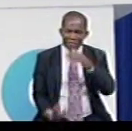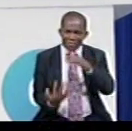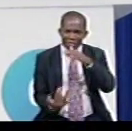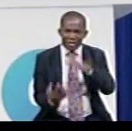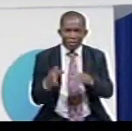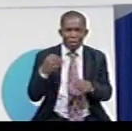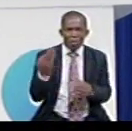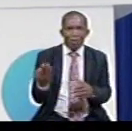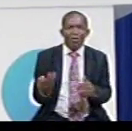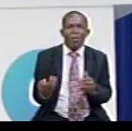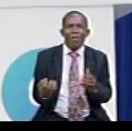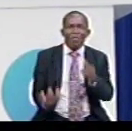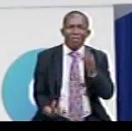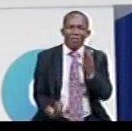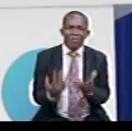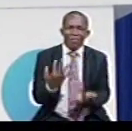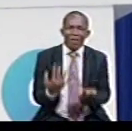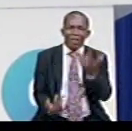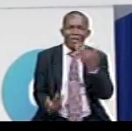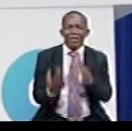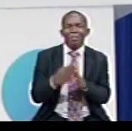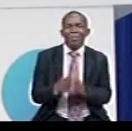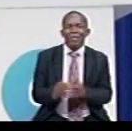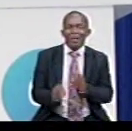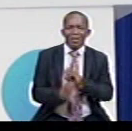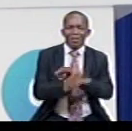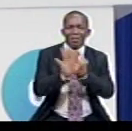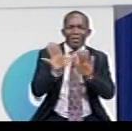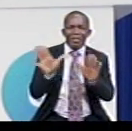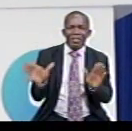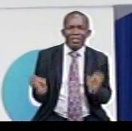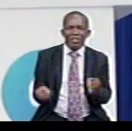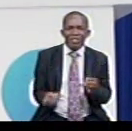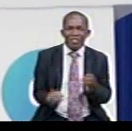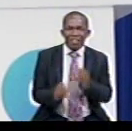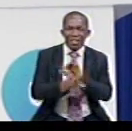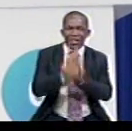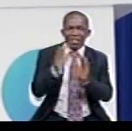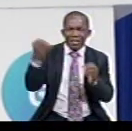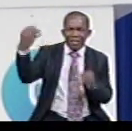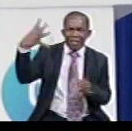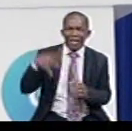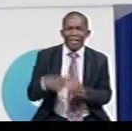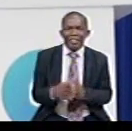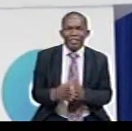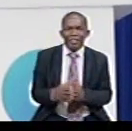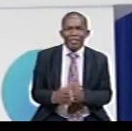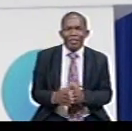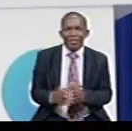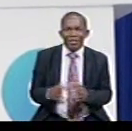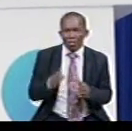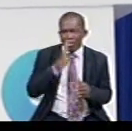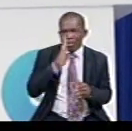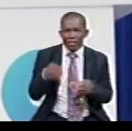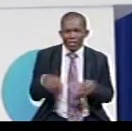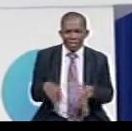a burning and a shining light. He will be a great channel of blessing